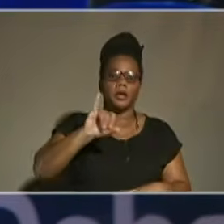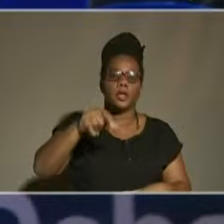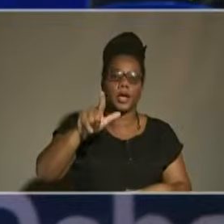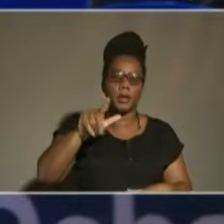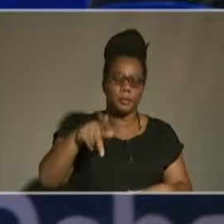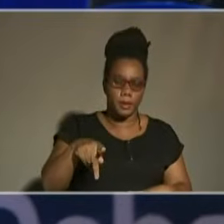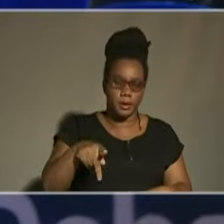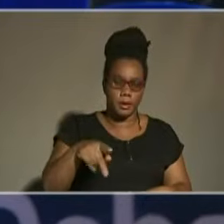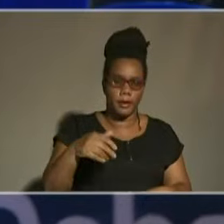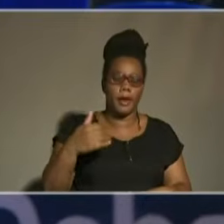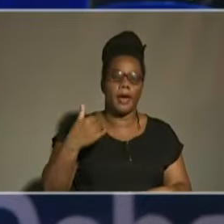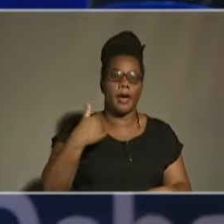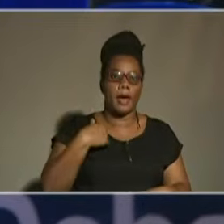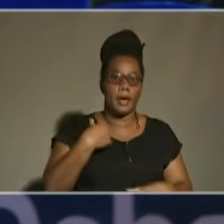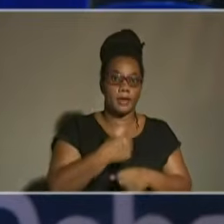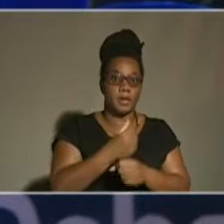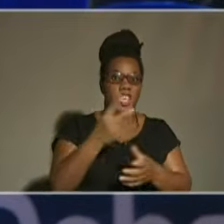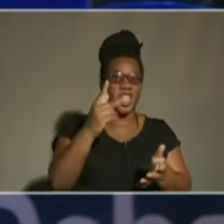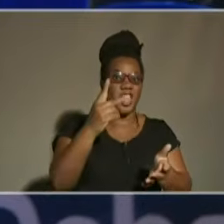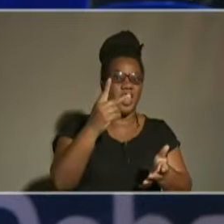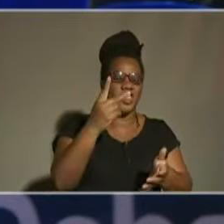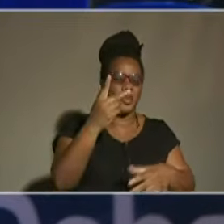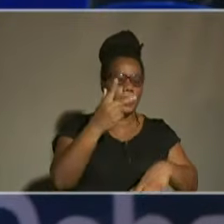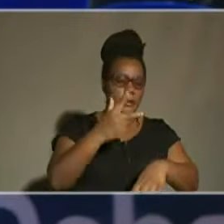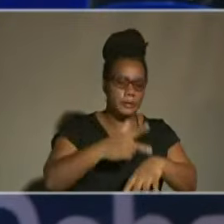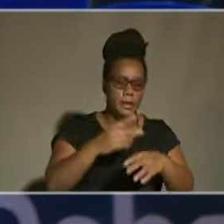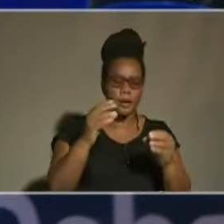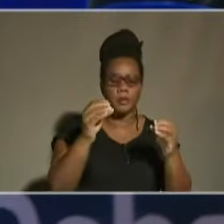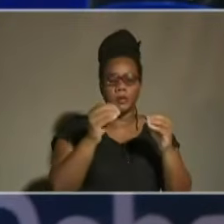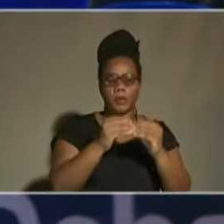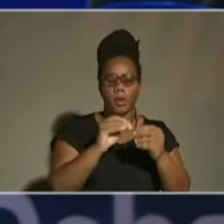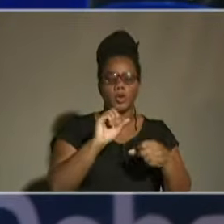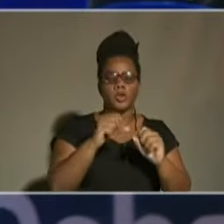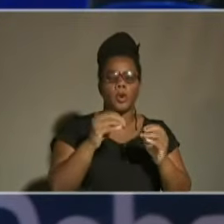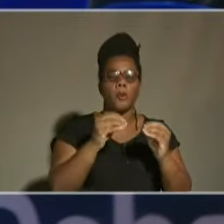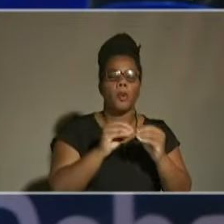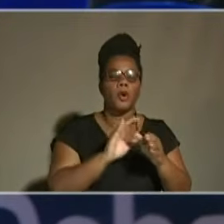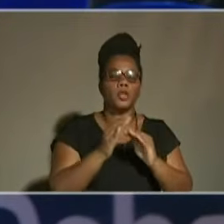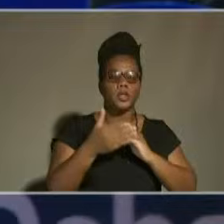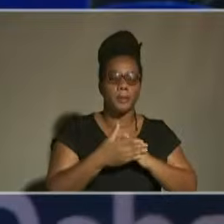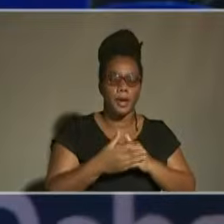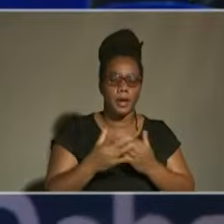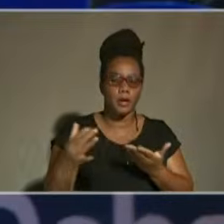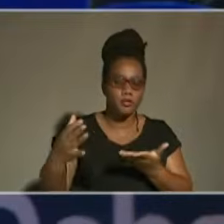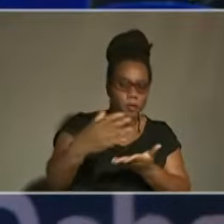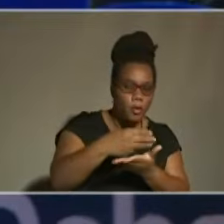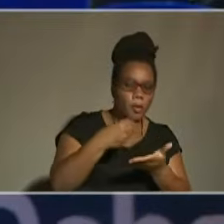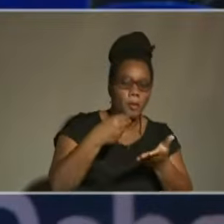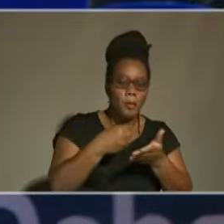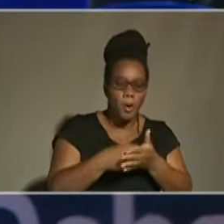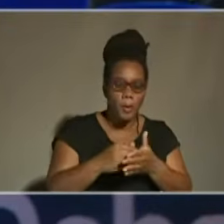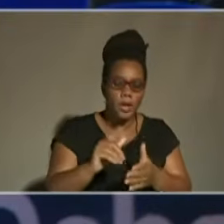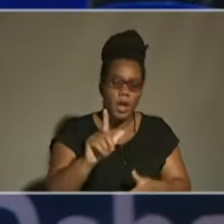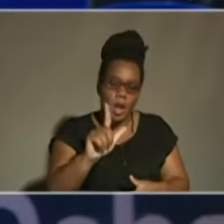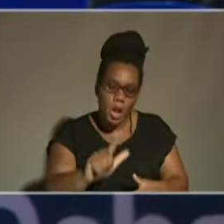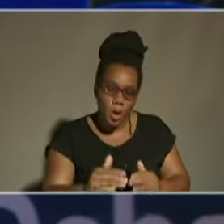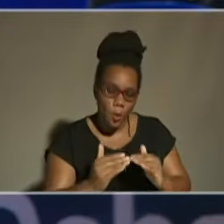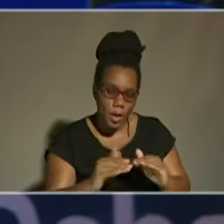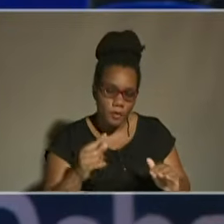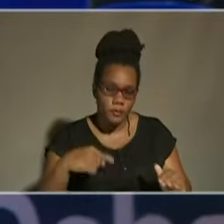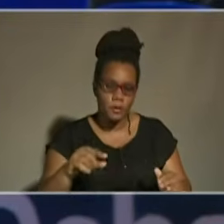has tripled the minimum wage. So there are more Jamaicans earning more at the lower levels of our